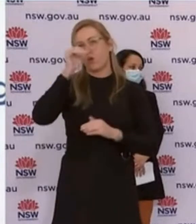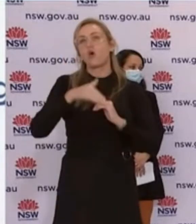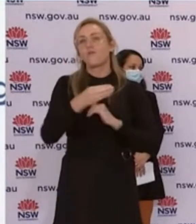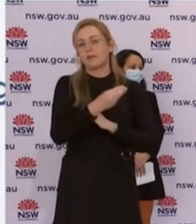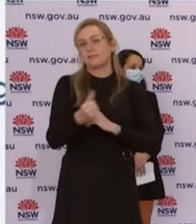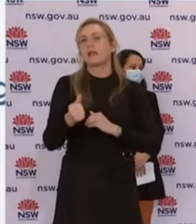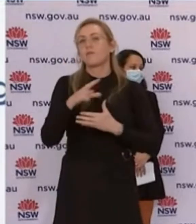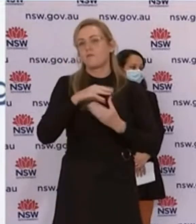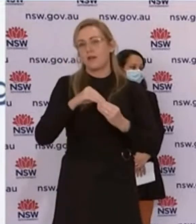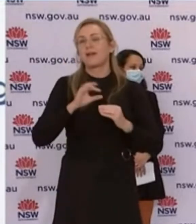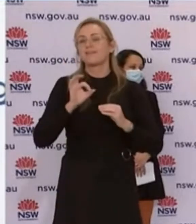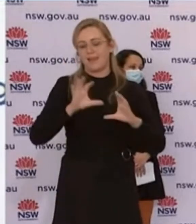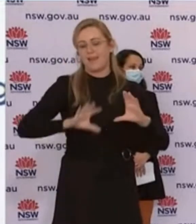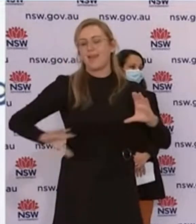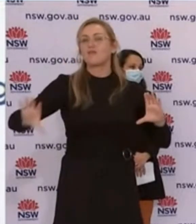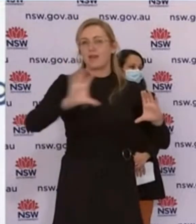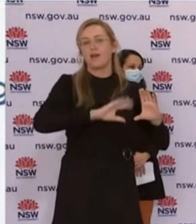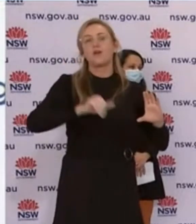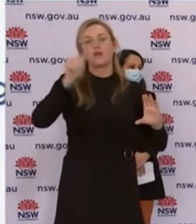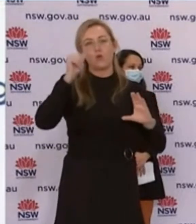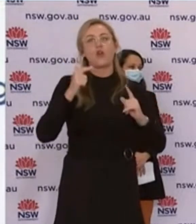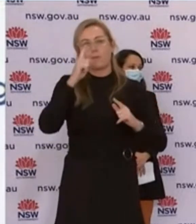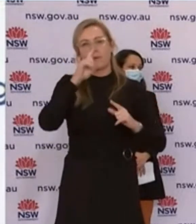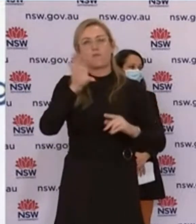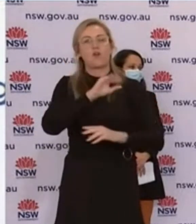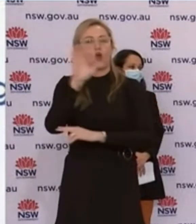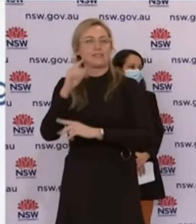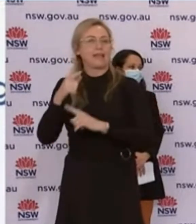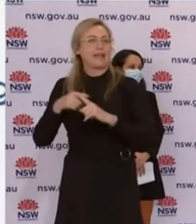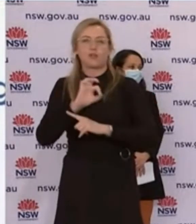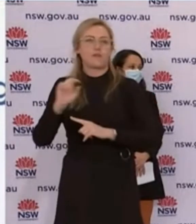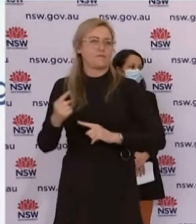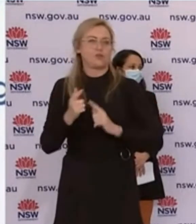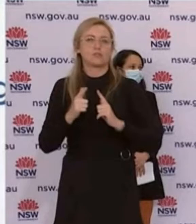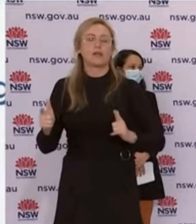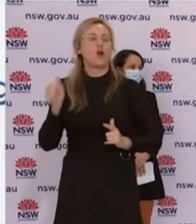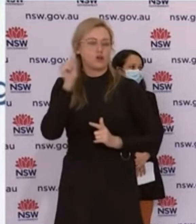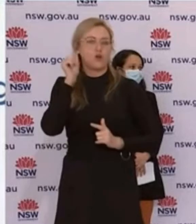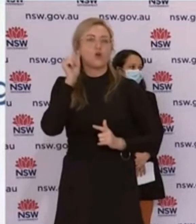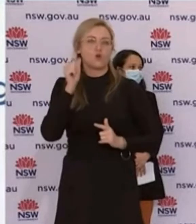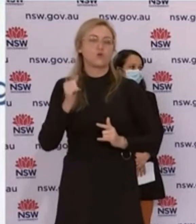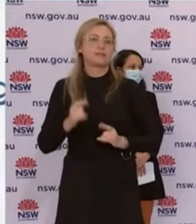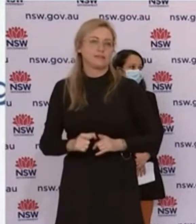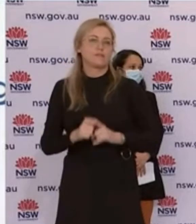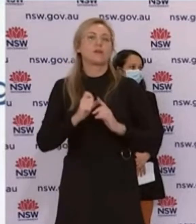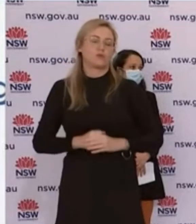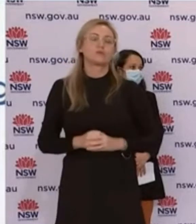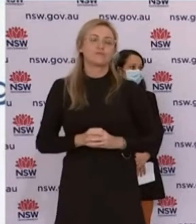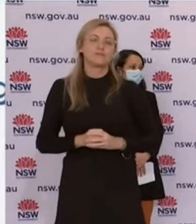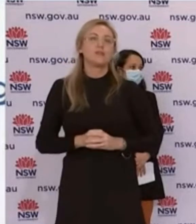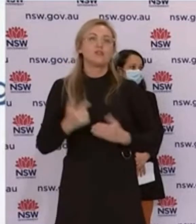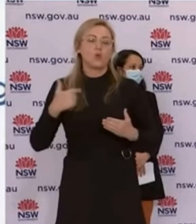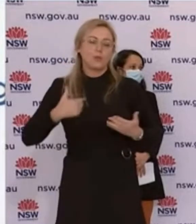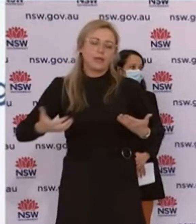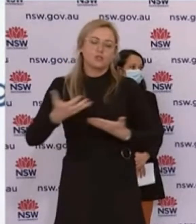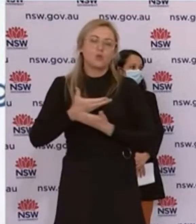families, particularly in that part of Sydney. I've had principals talk to me about some of the difficulties that families are facing, particularly when English isn't their